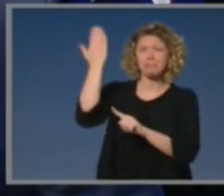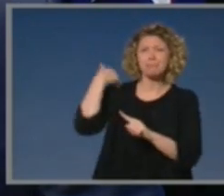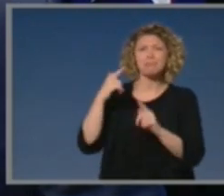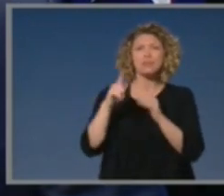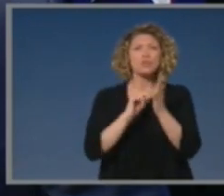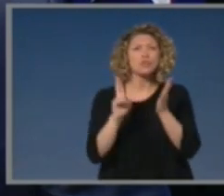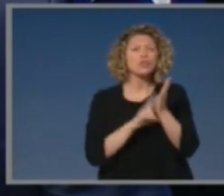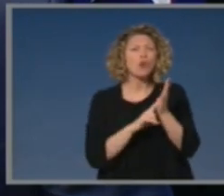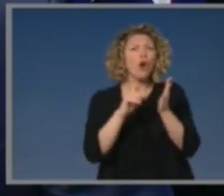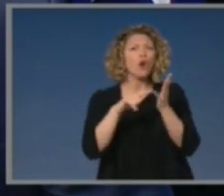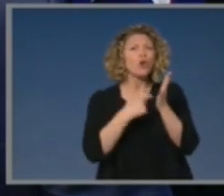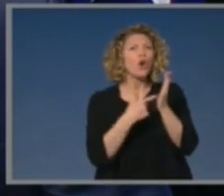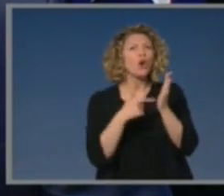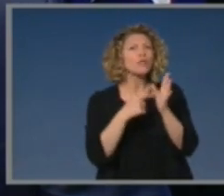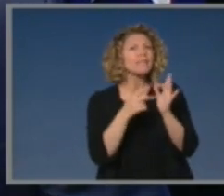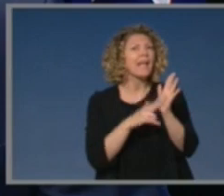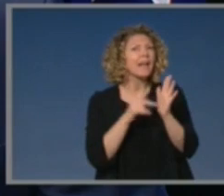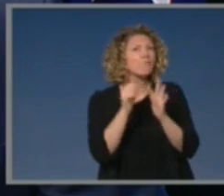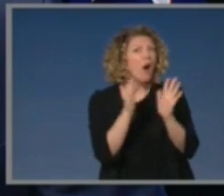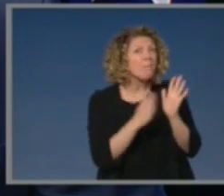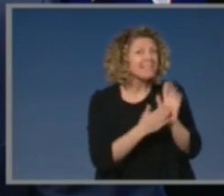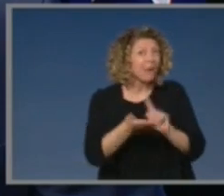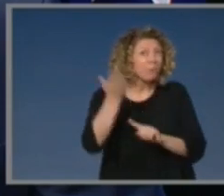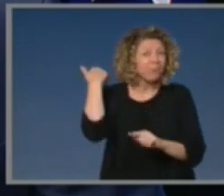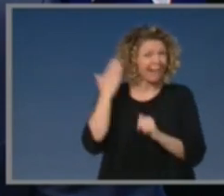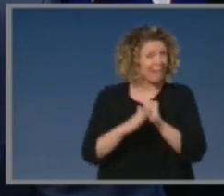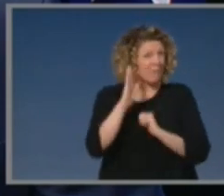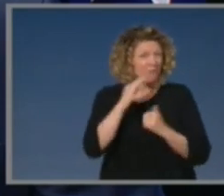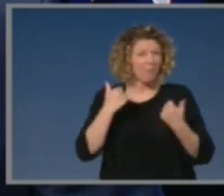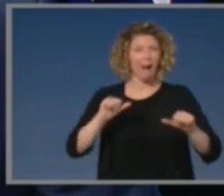ago. The discussion was